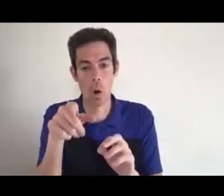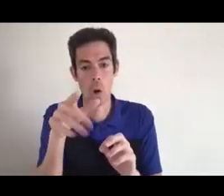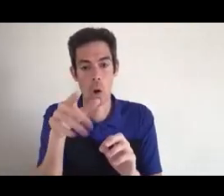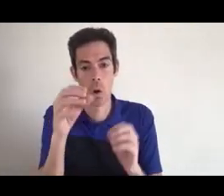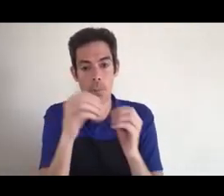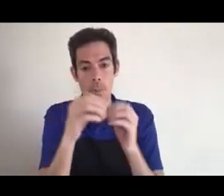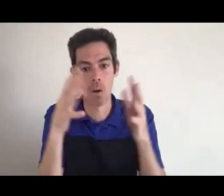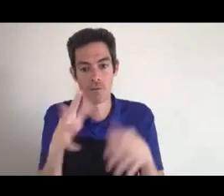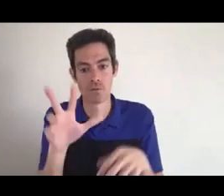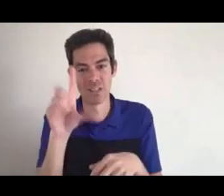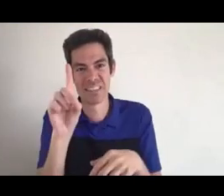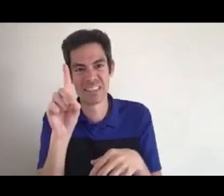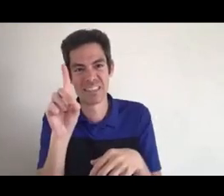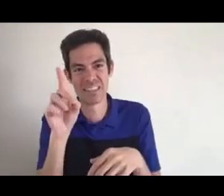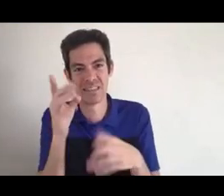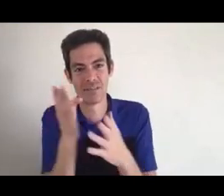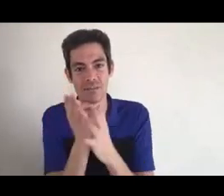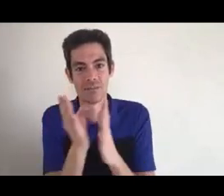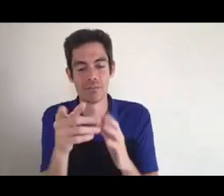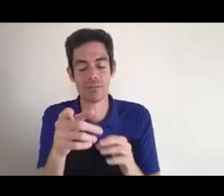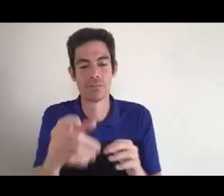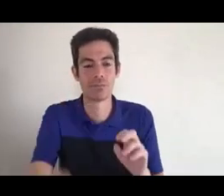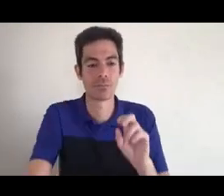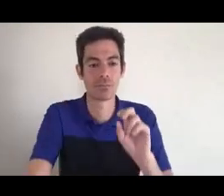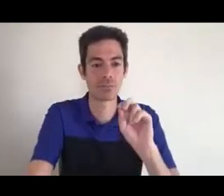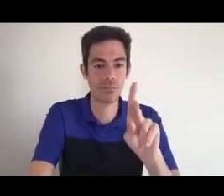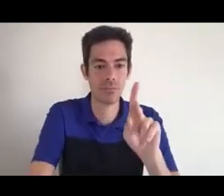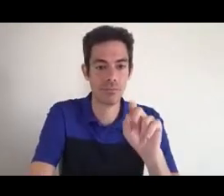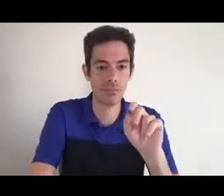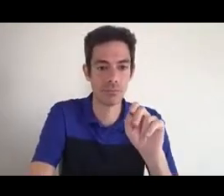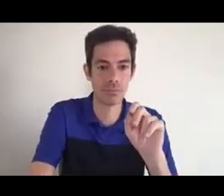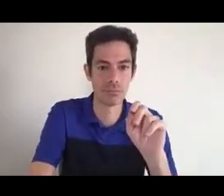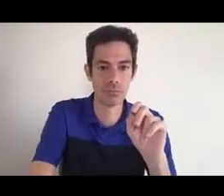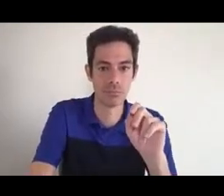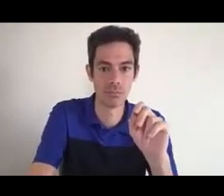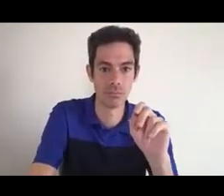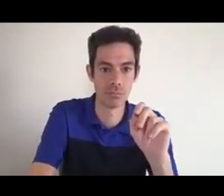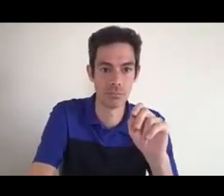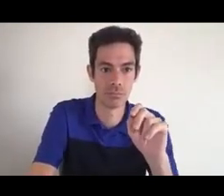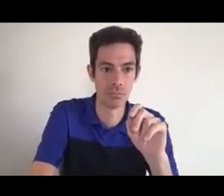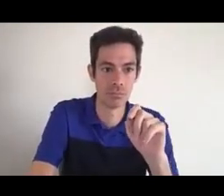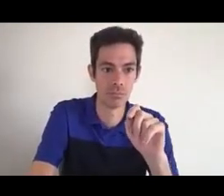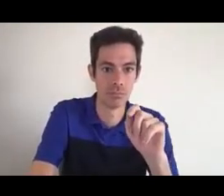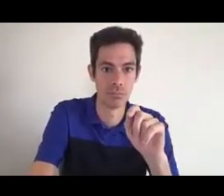So the last part of this is more of the 3D run through.